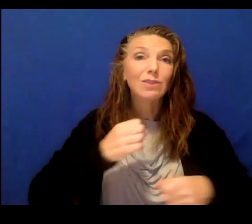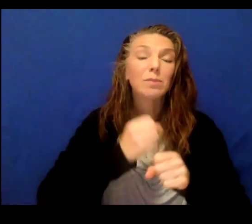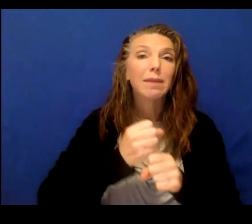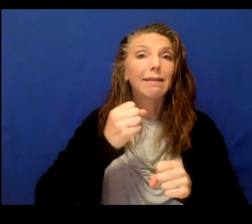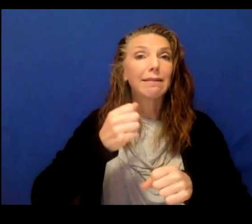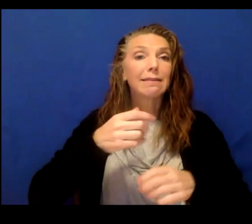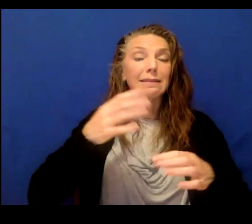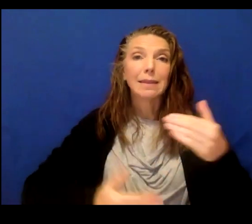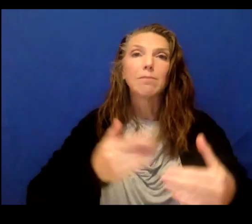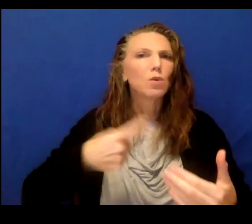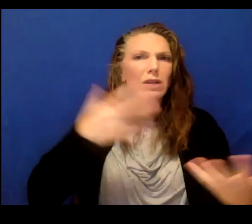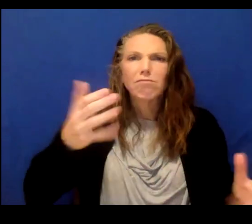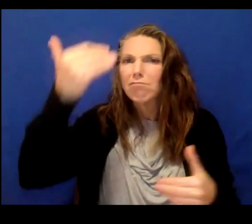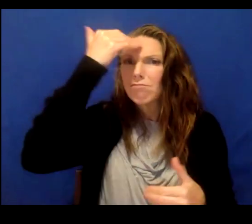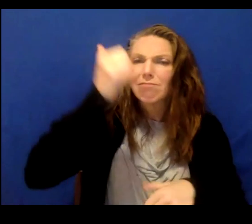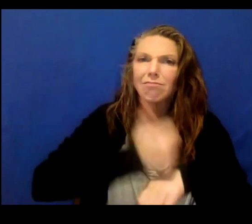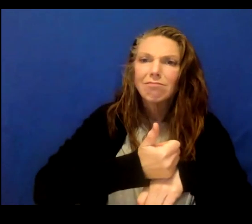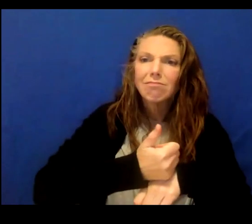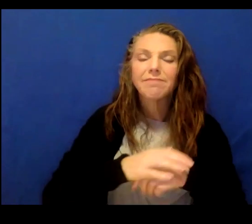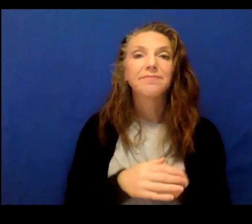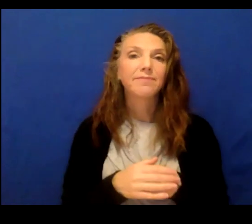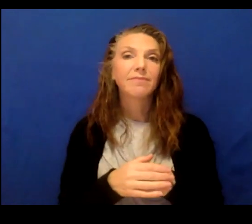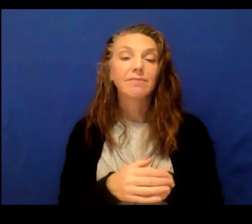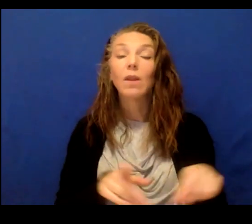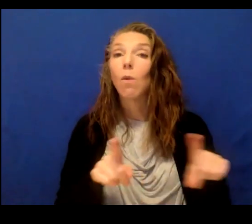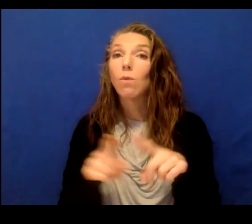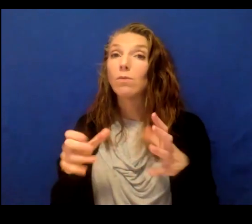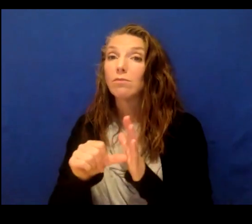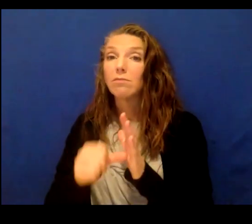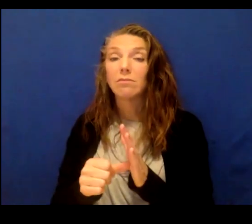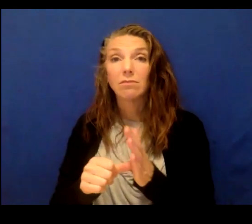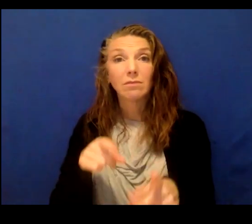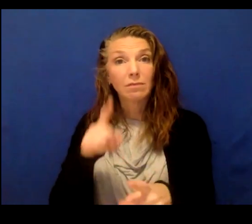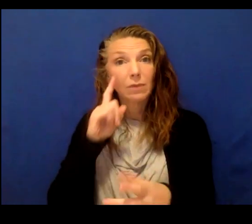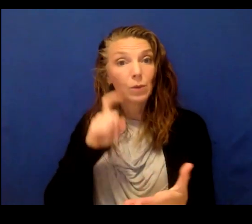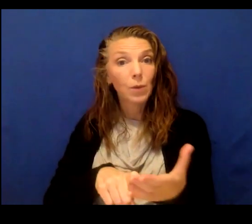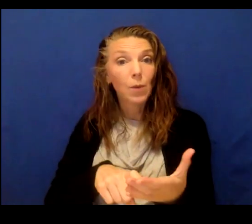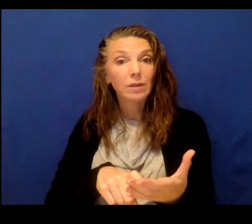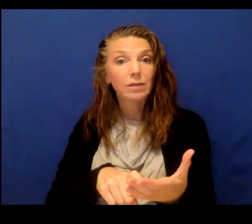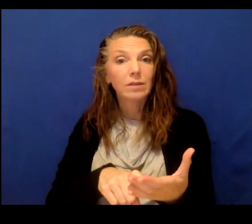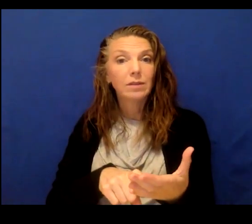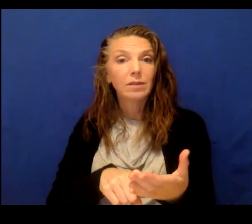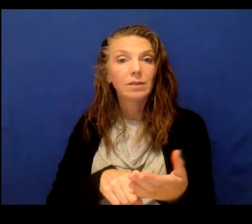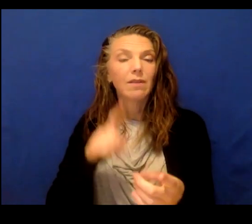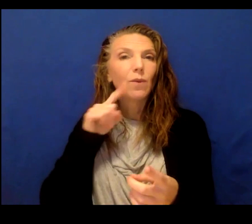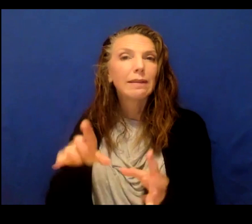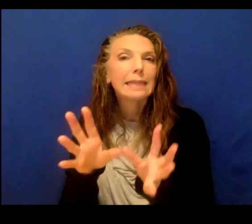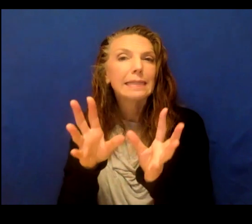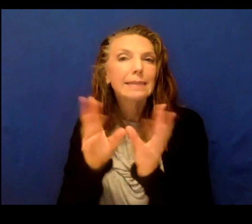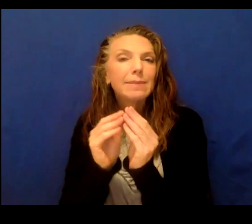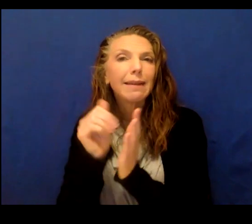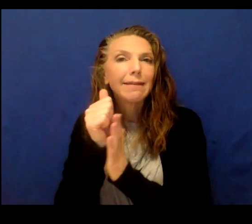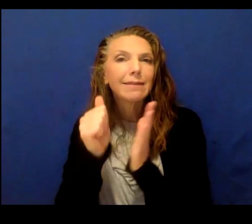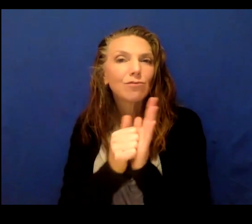were. And here, I want to point out, if you notice, even in this just kind of meeting